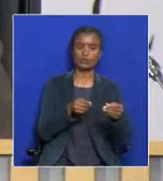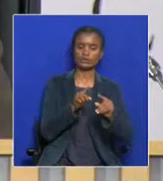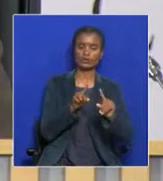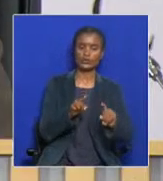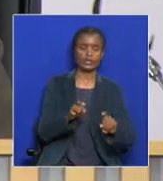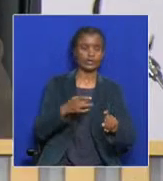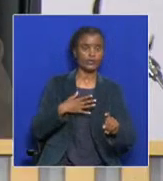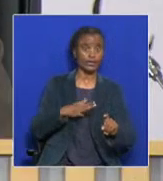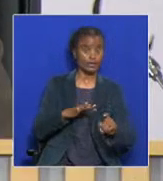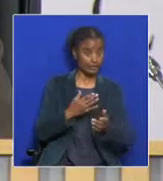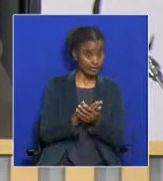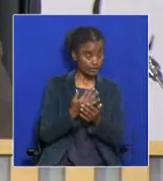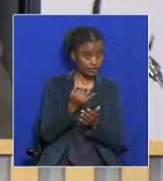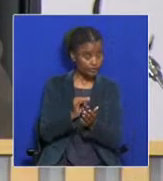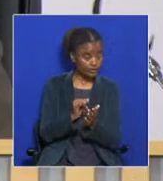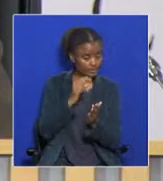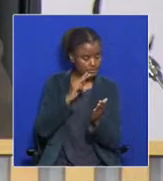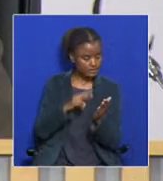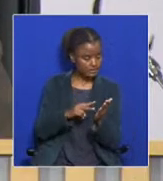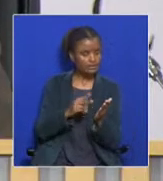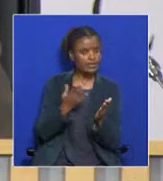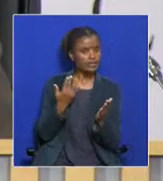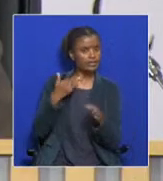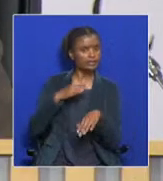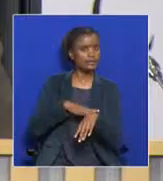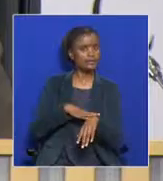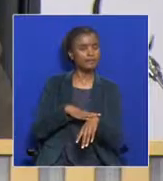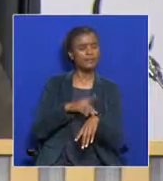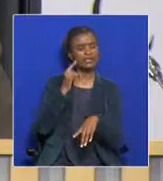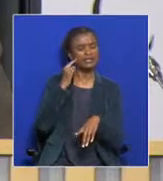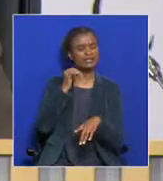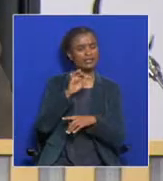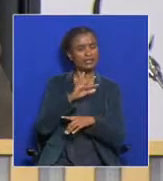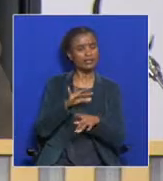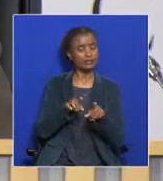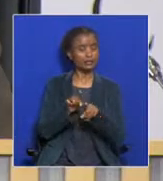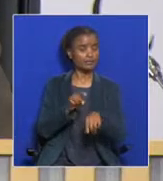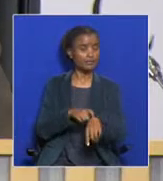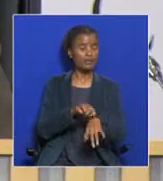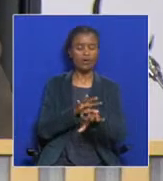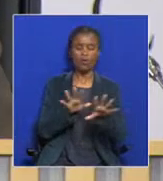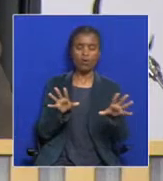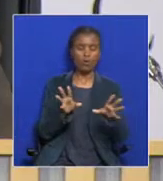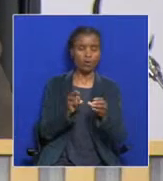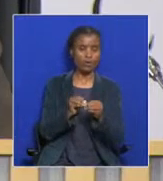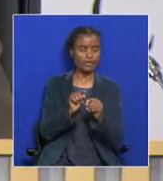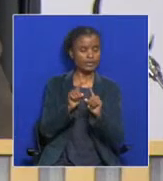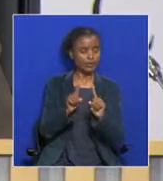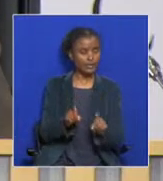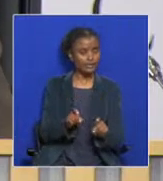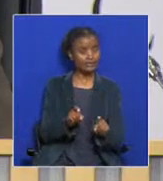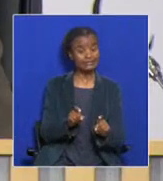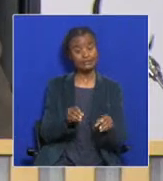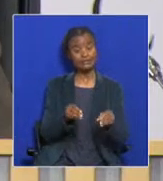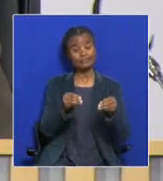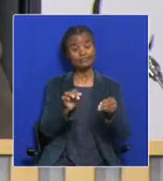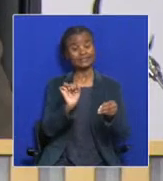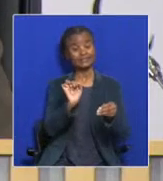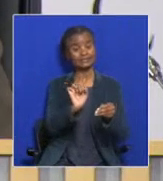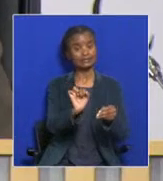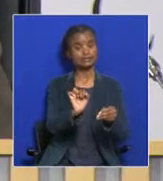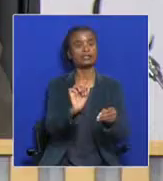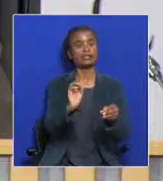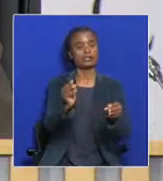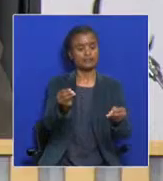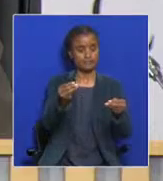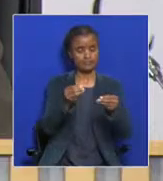stage. It would have been around the same time. All of the dockets and inquiries that were allocated to him were now disseminated to others. So